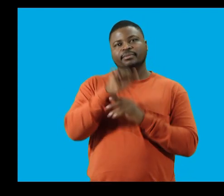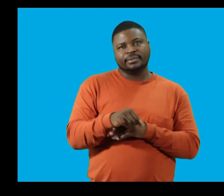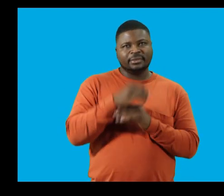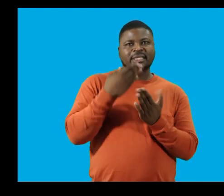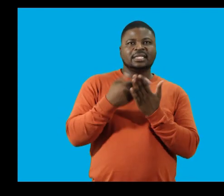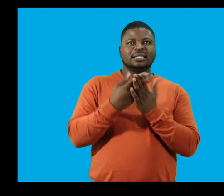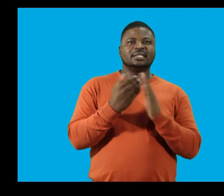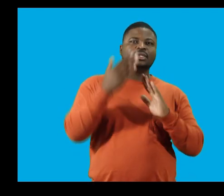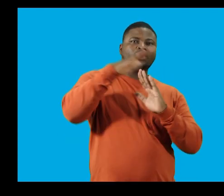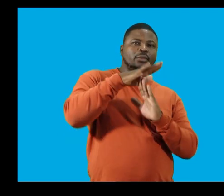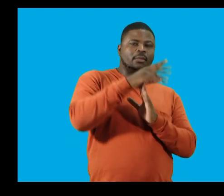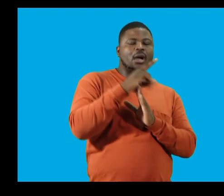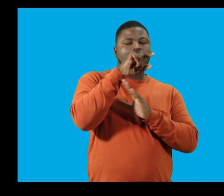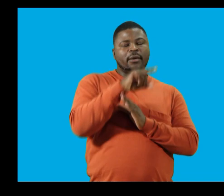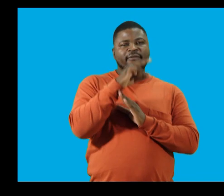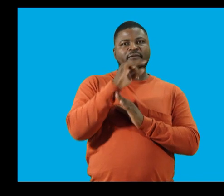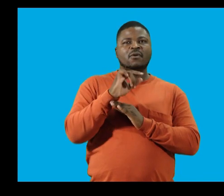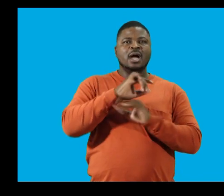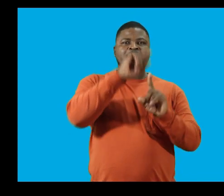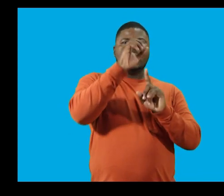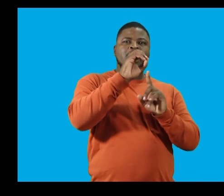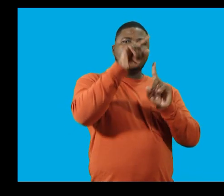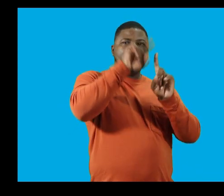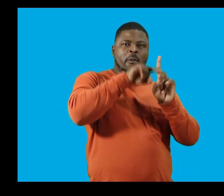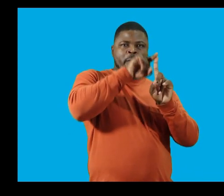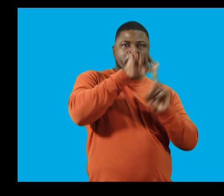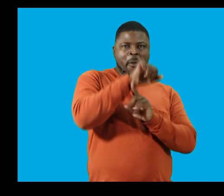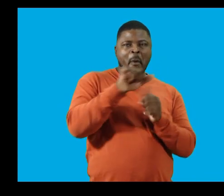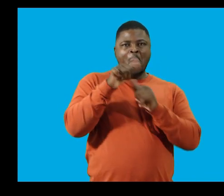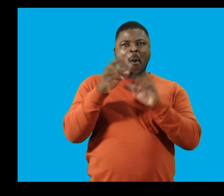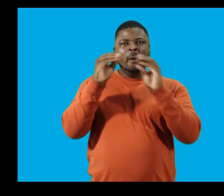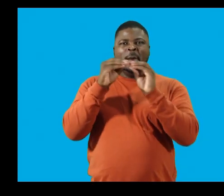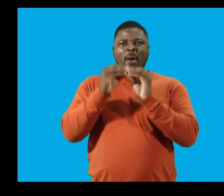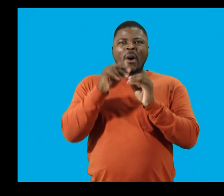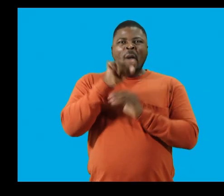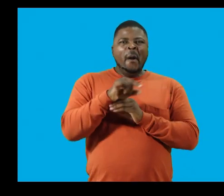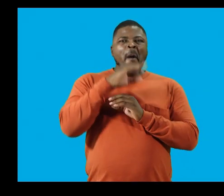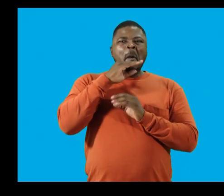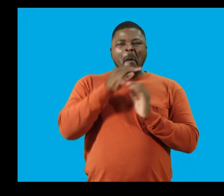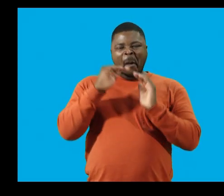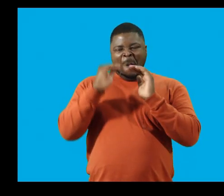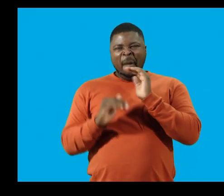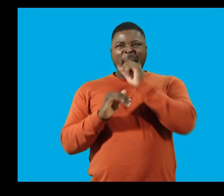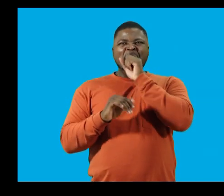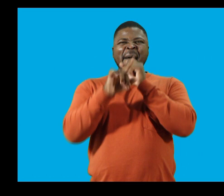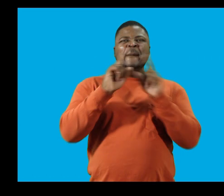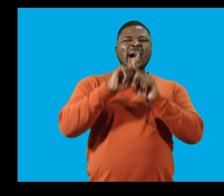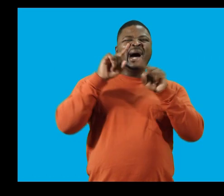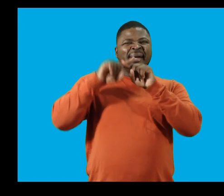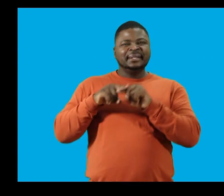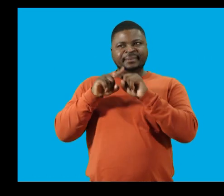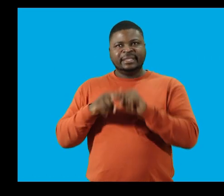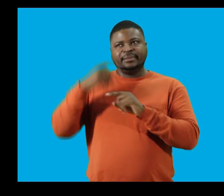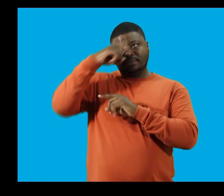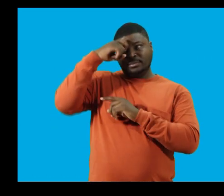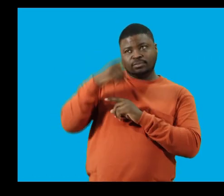maximum temperature. You can see it's higher as well. And the other one is blue, so that can be the minimum, perhaps. It